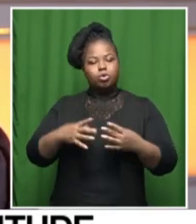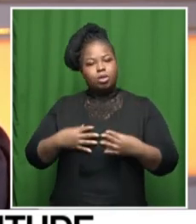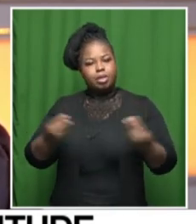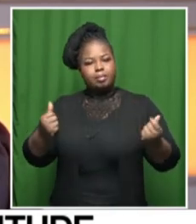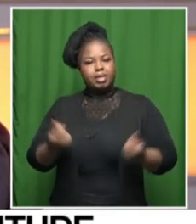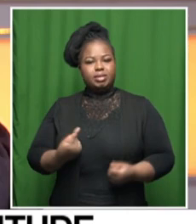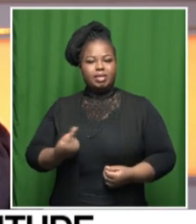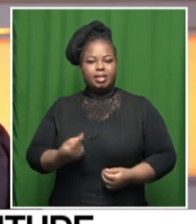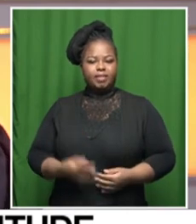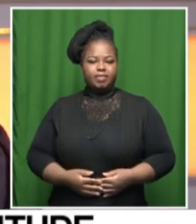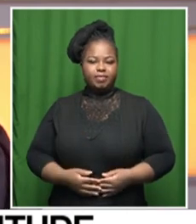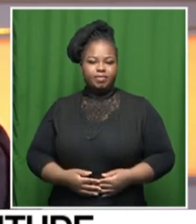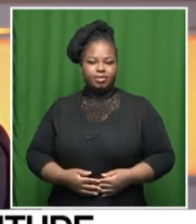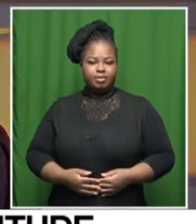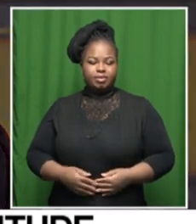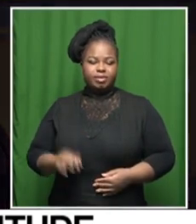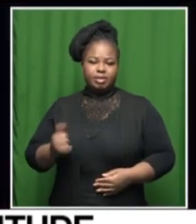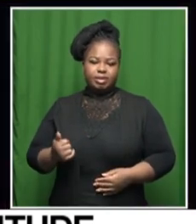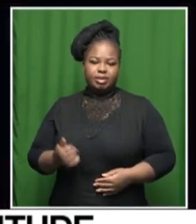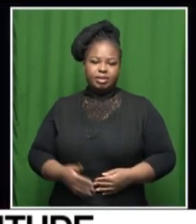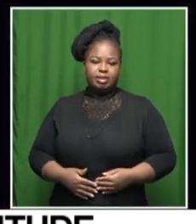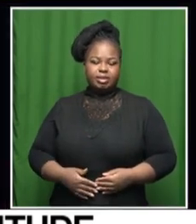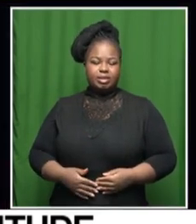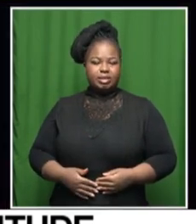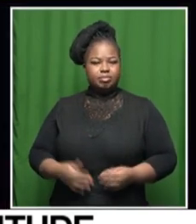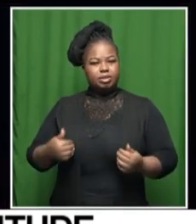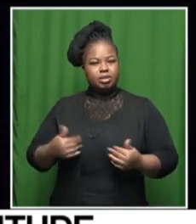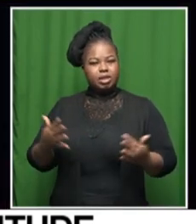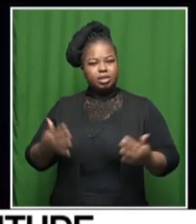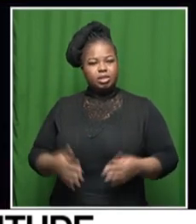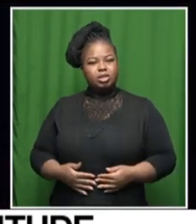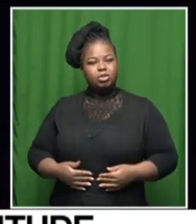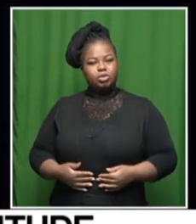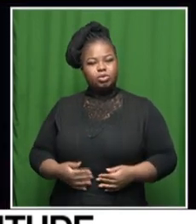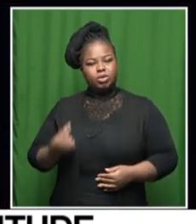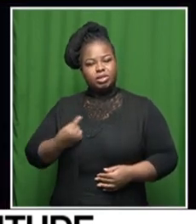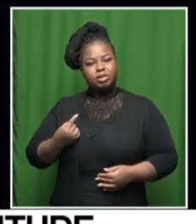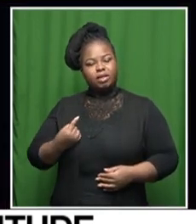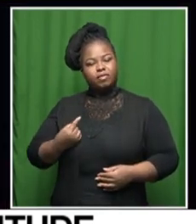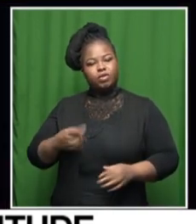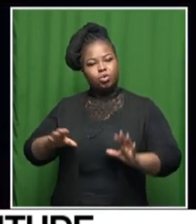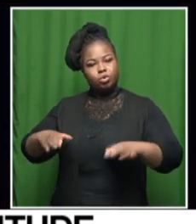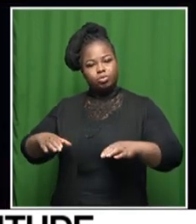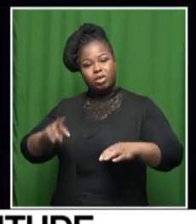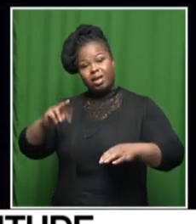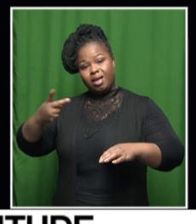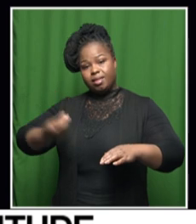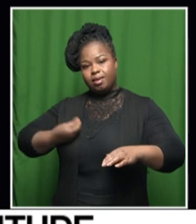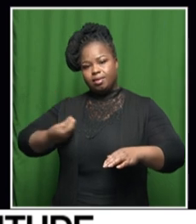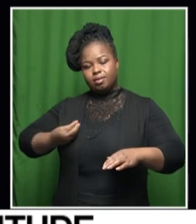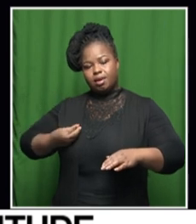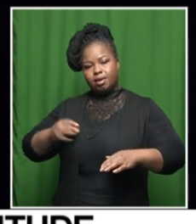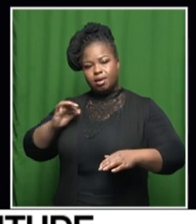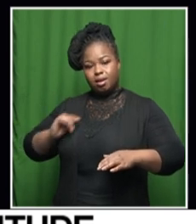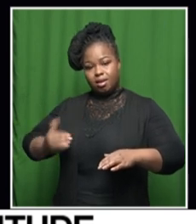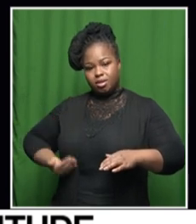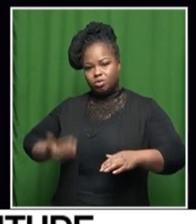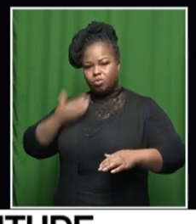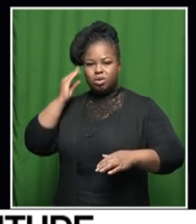all out. And I started having cell groups with other young ladies that have been through